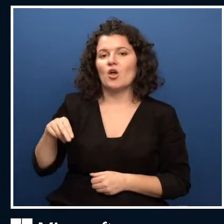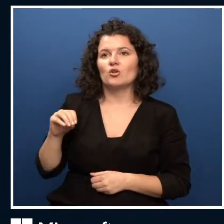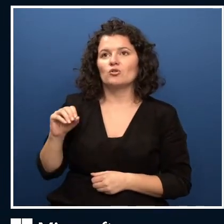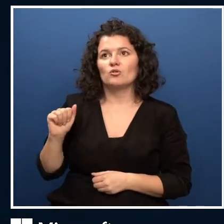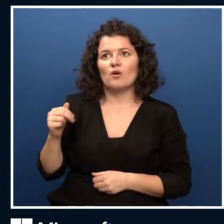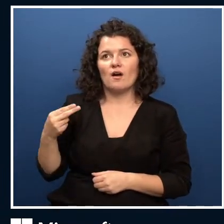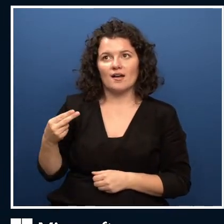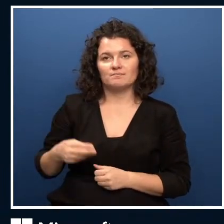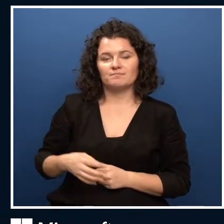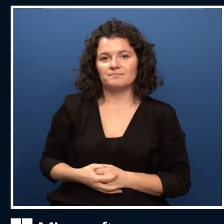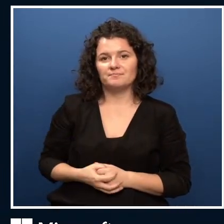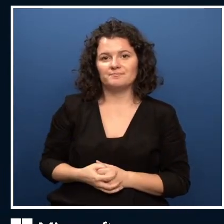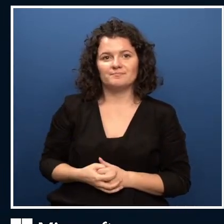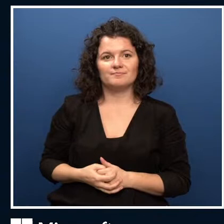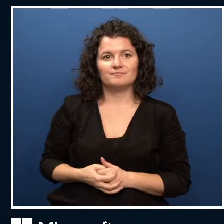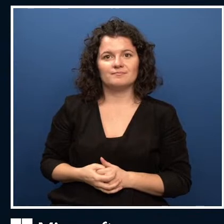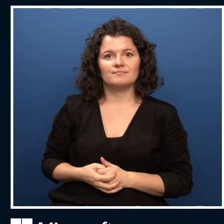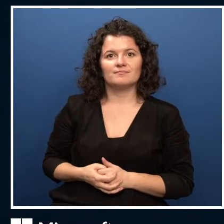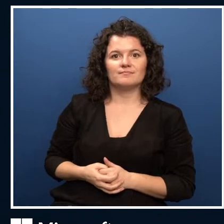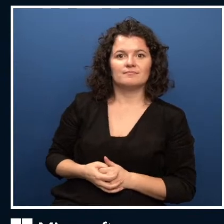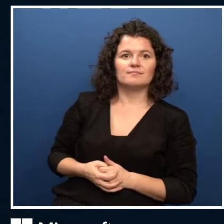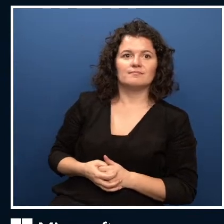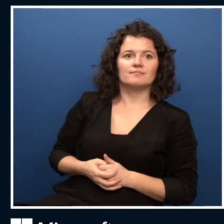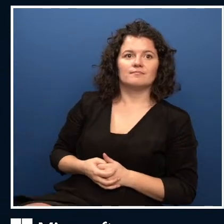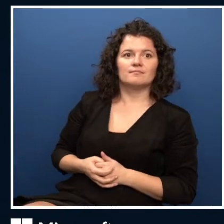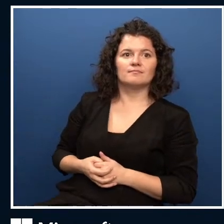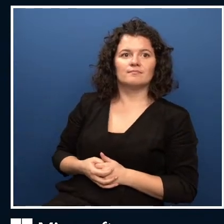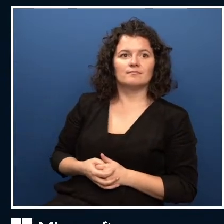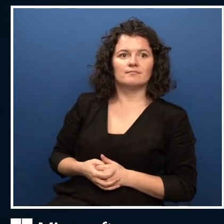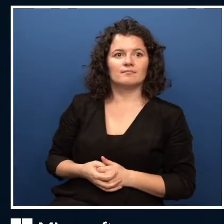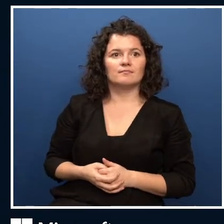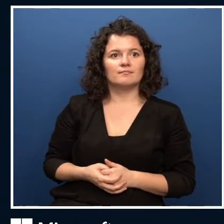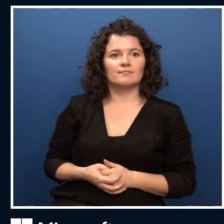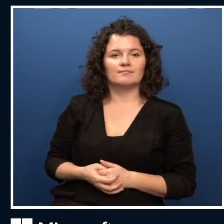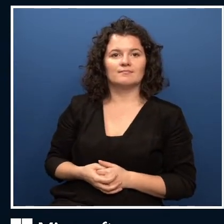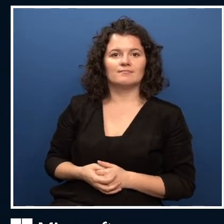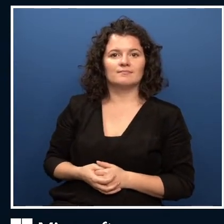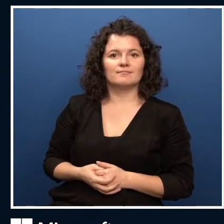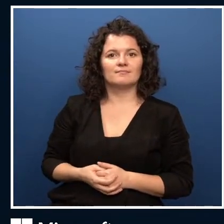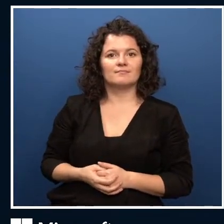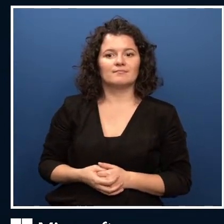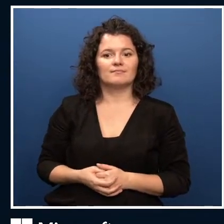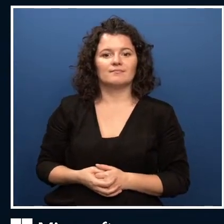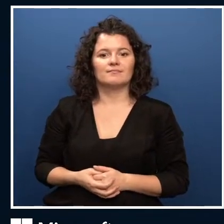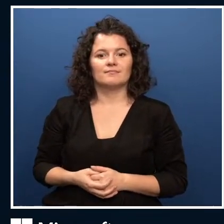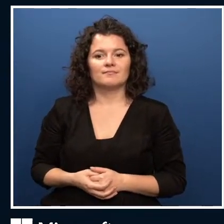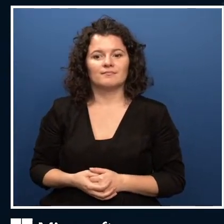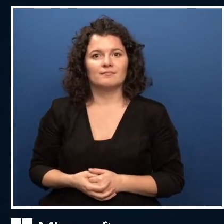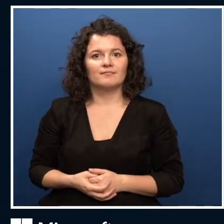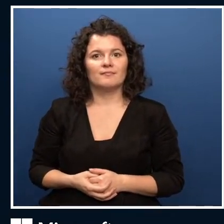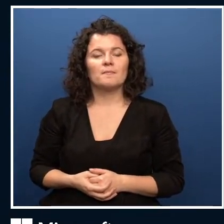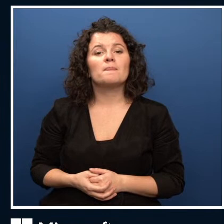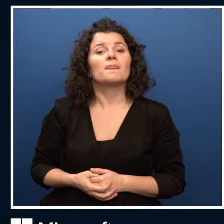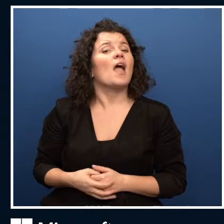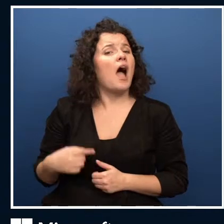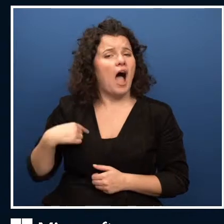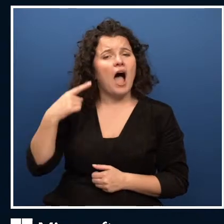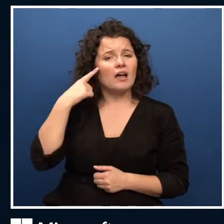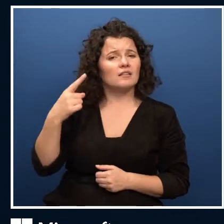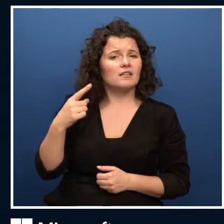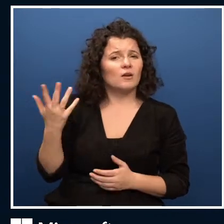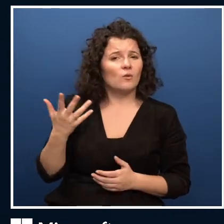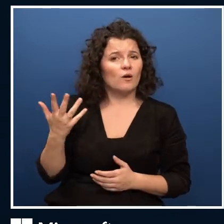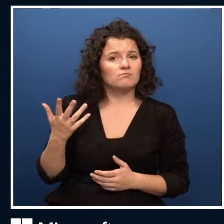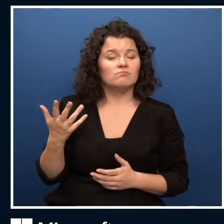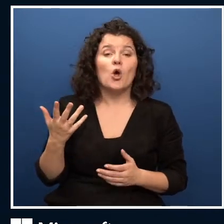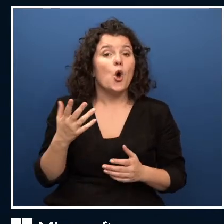think that one thing that people can do that is again, the online courses are great